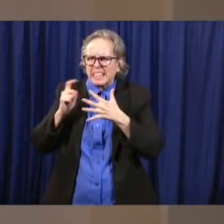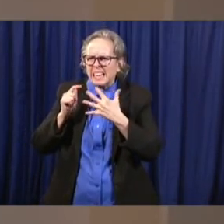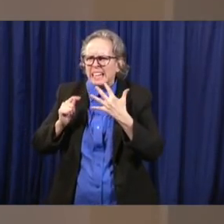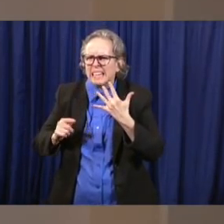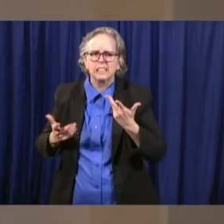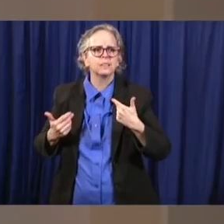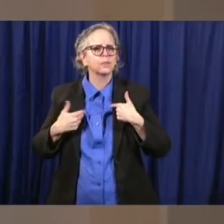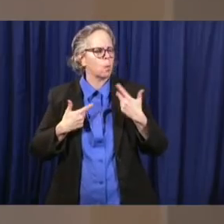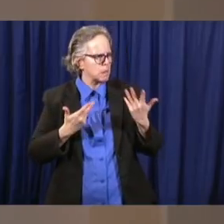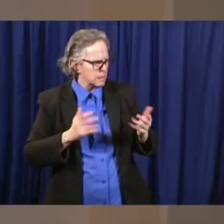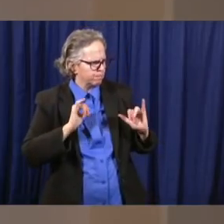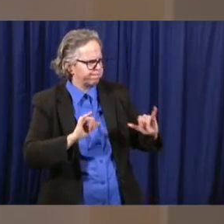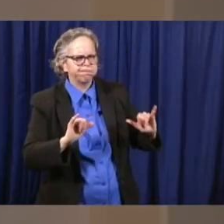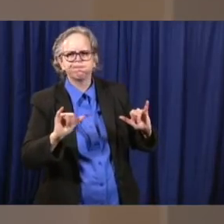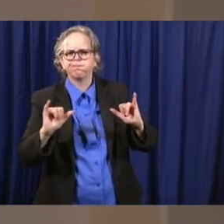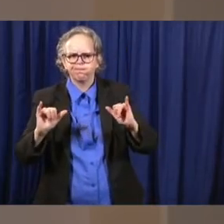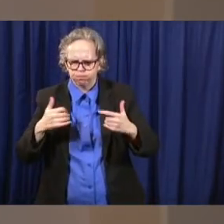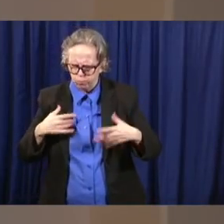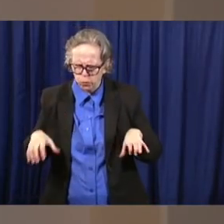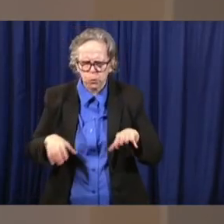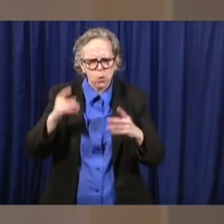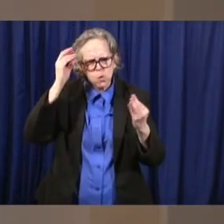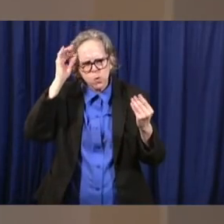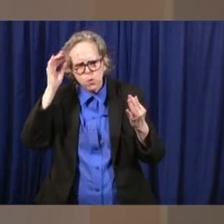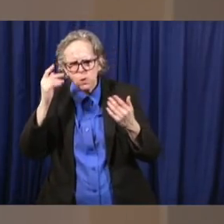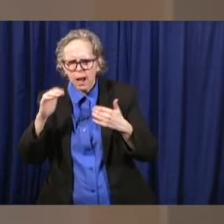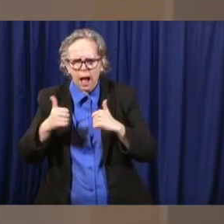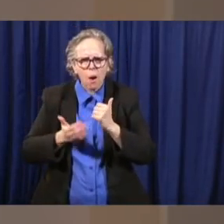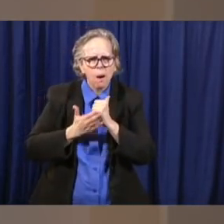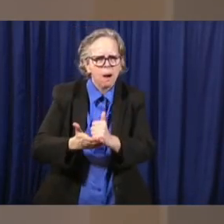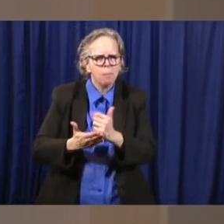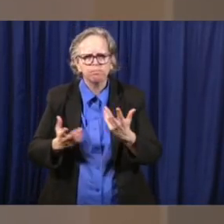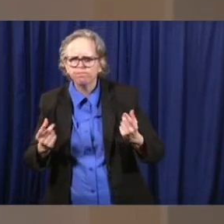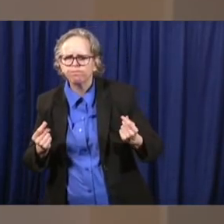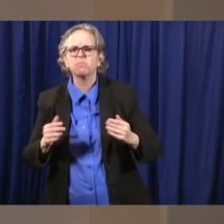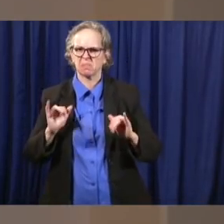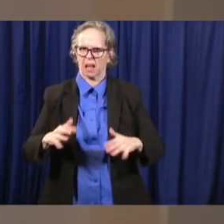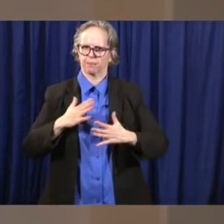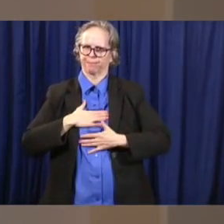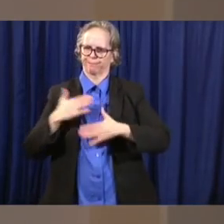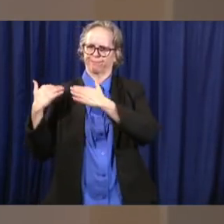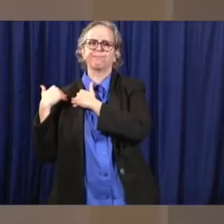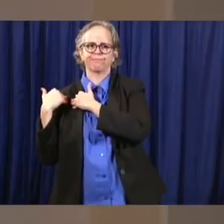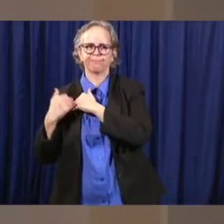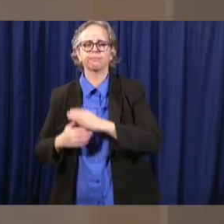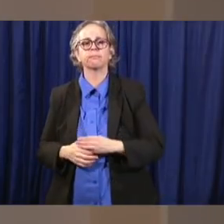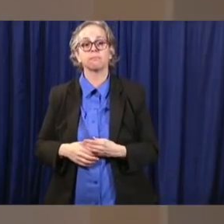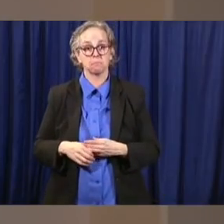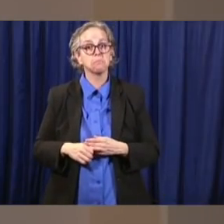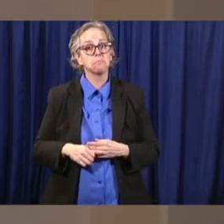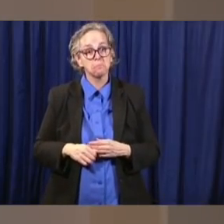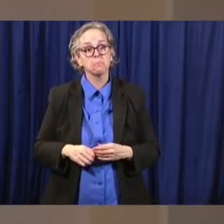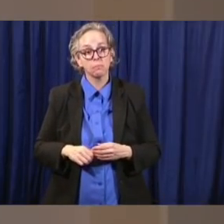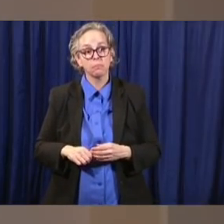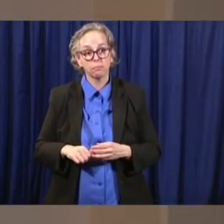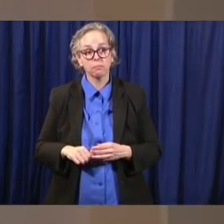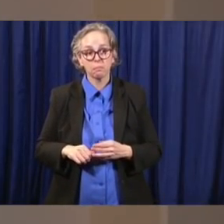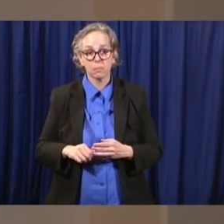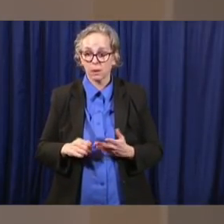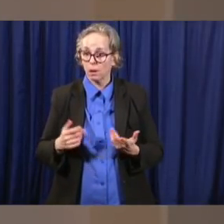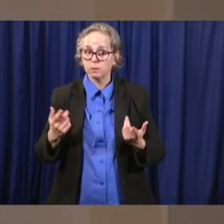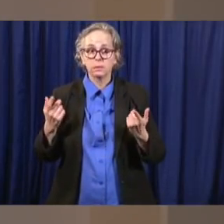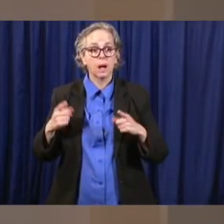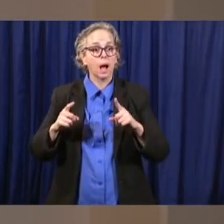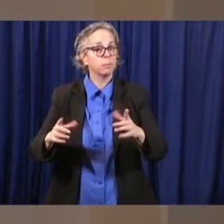occur. And some of the things that have happened along the way have been Bureau of Workers' Compensation